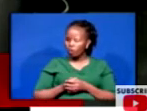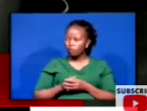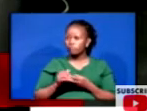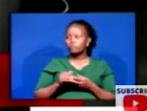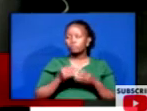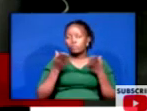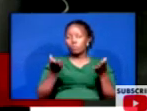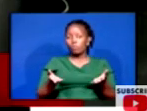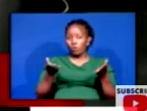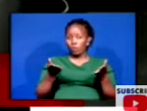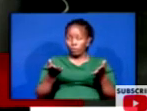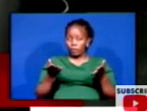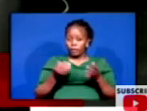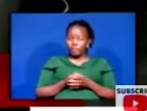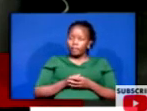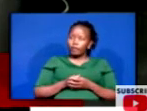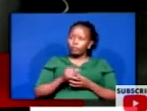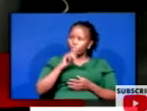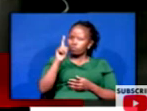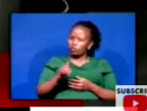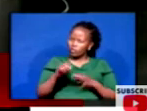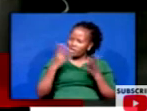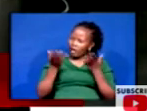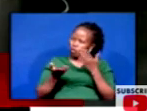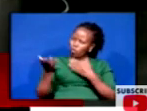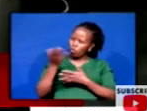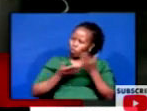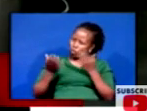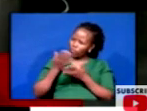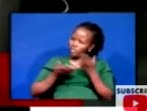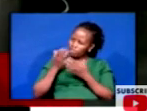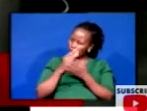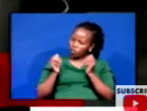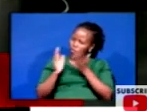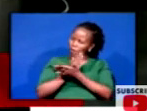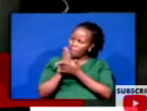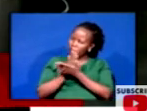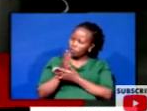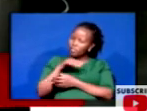question, how the conversation will go, it's likely to be. I'm seeing a